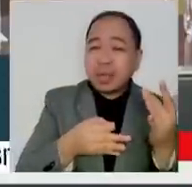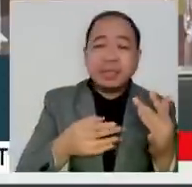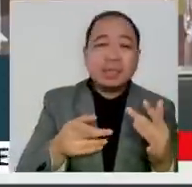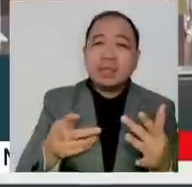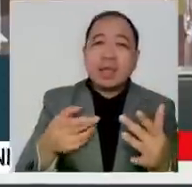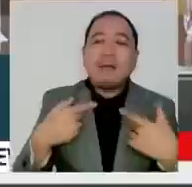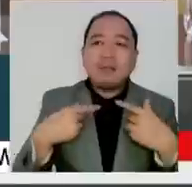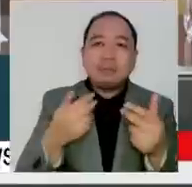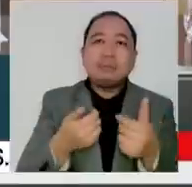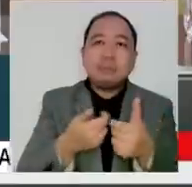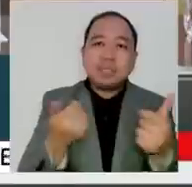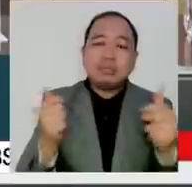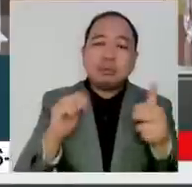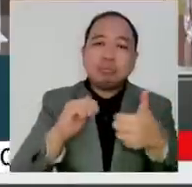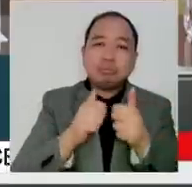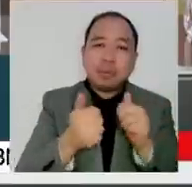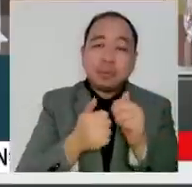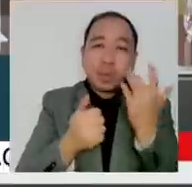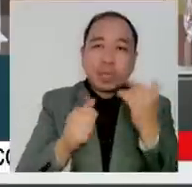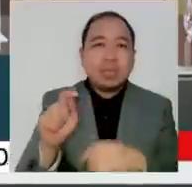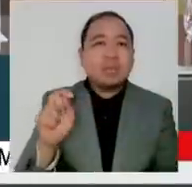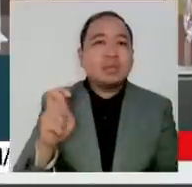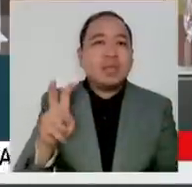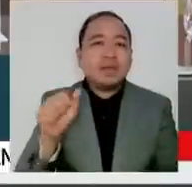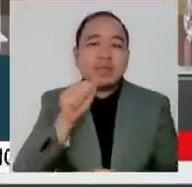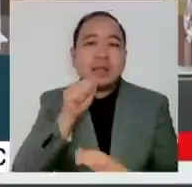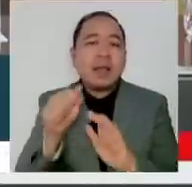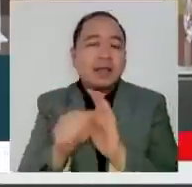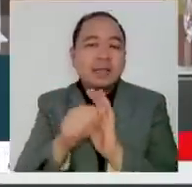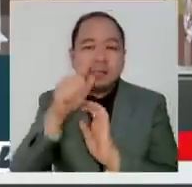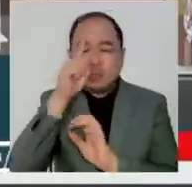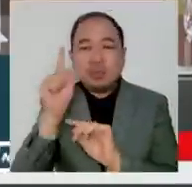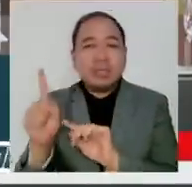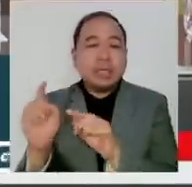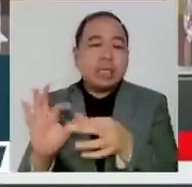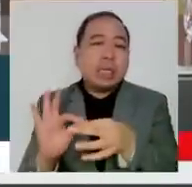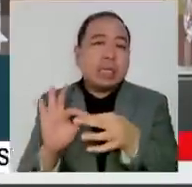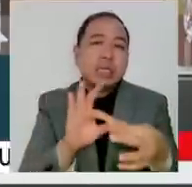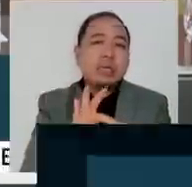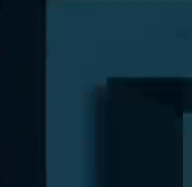issue. Teves has been in hiding since he was linked to Degamo's murder.